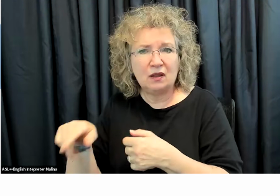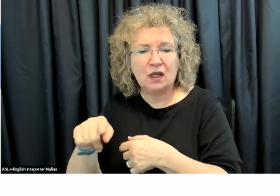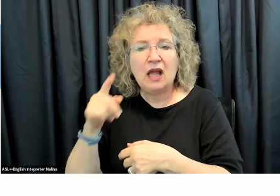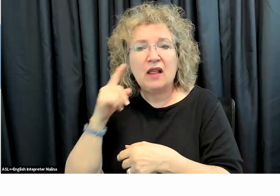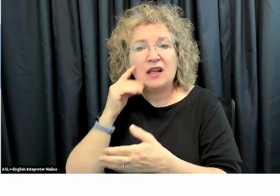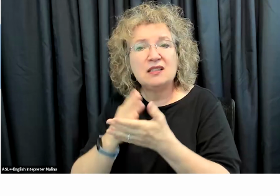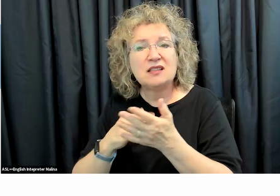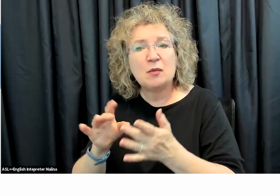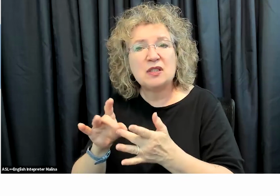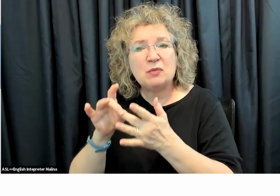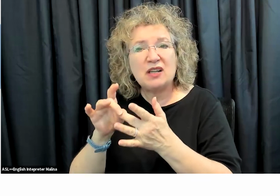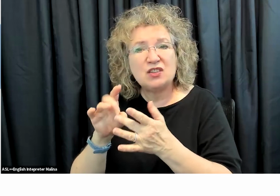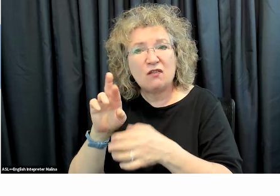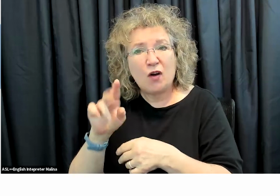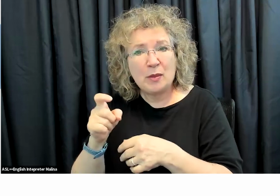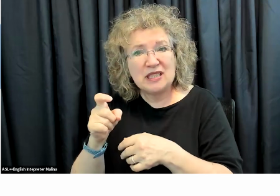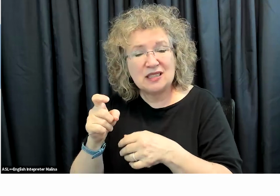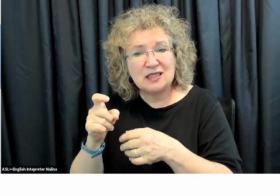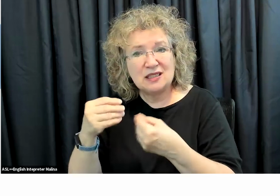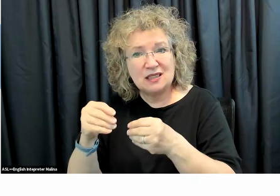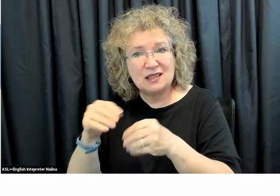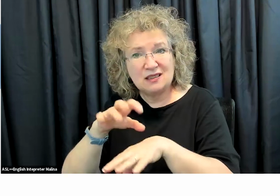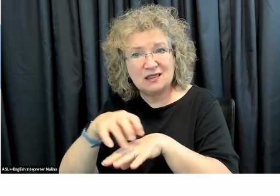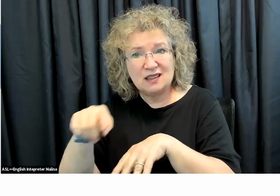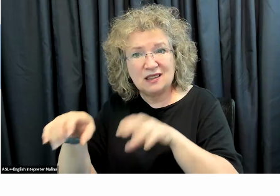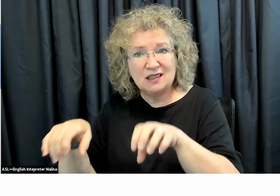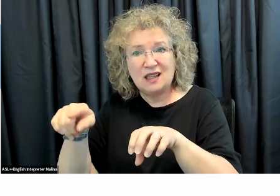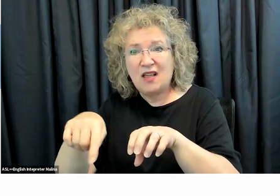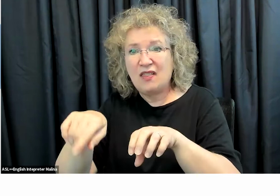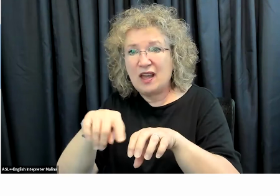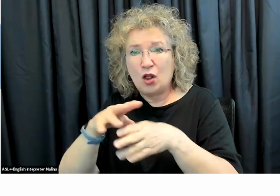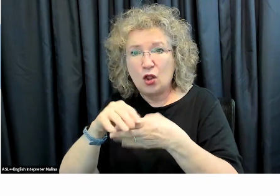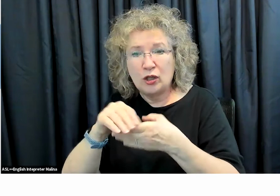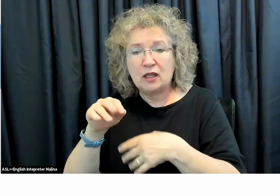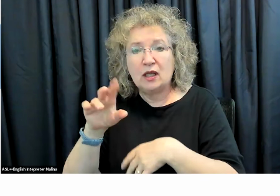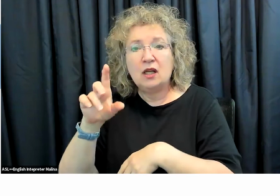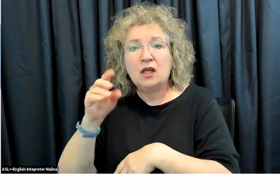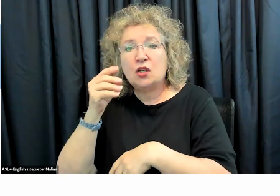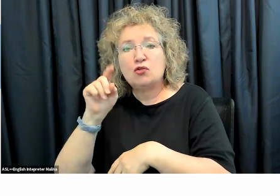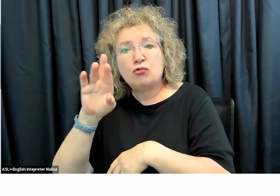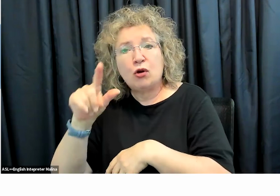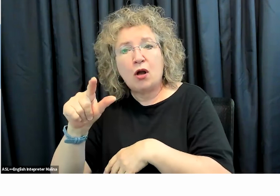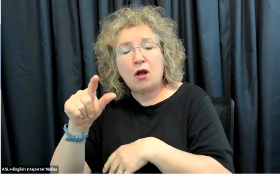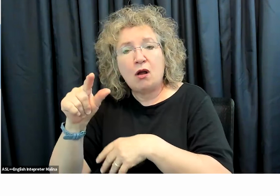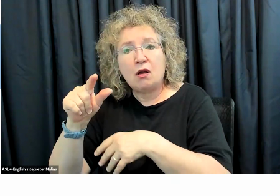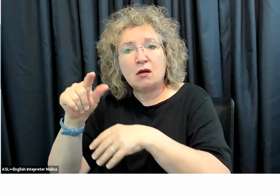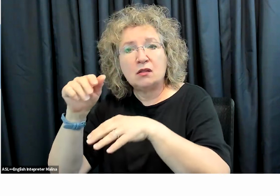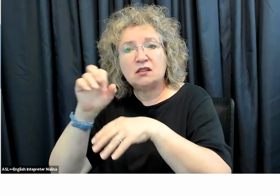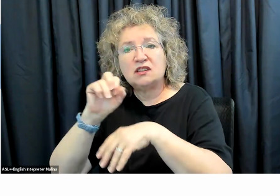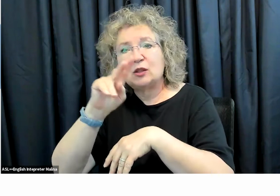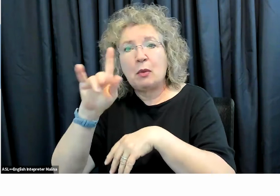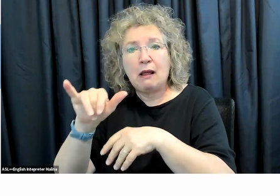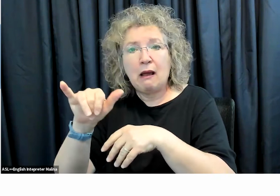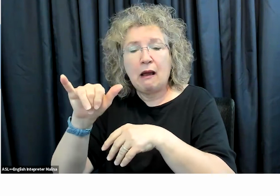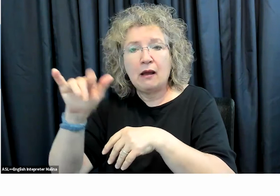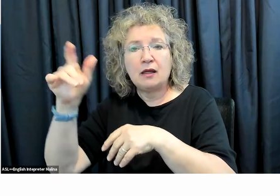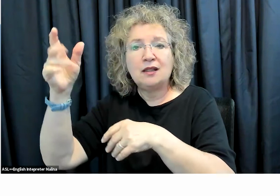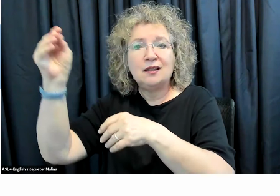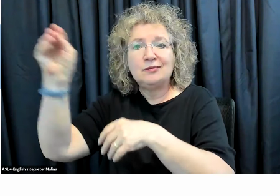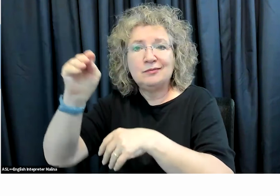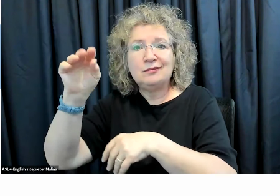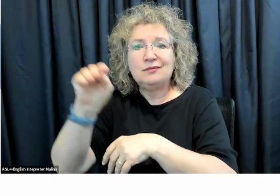pharmacies are also learning, and drug supply chain as well. I think I go back to what I say, knowledge is power,